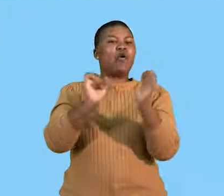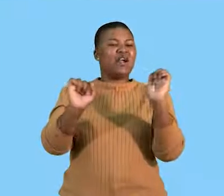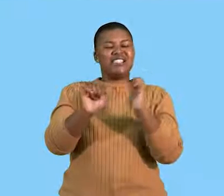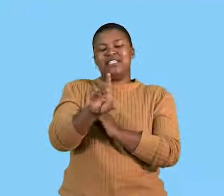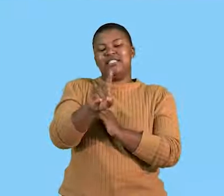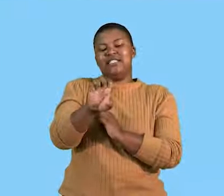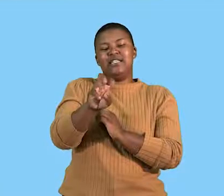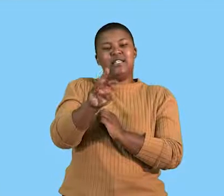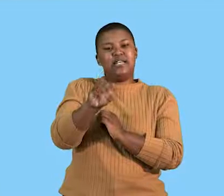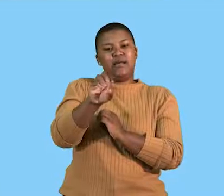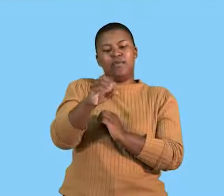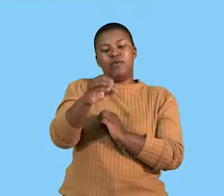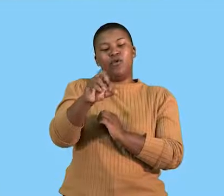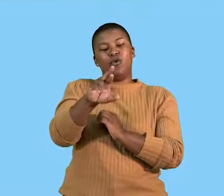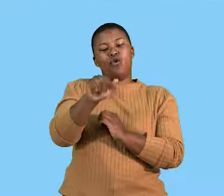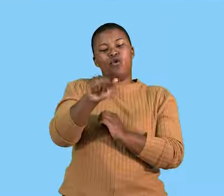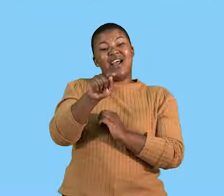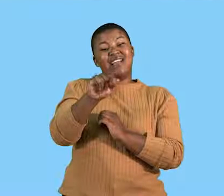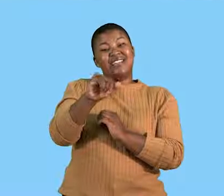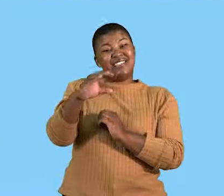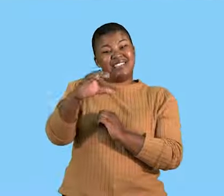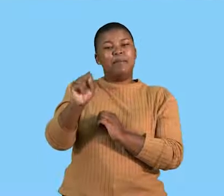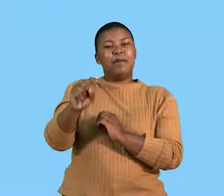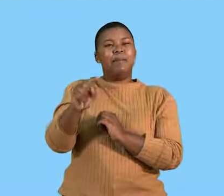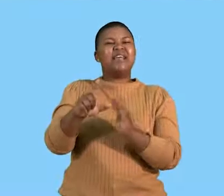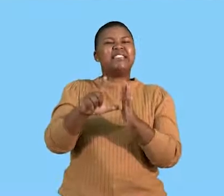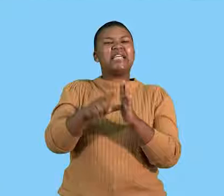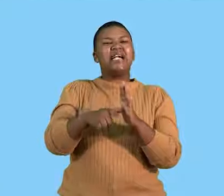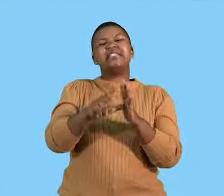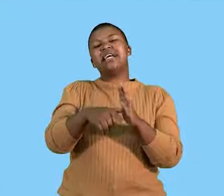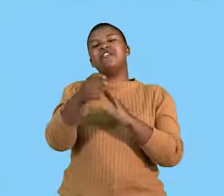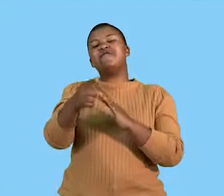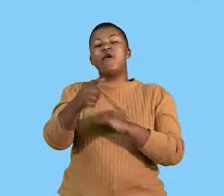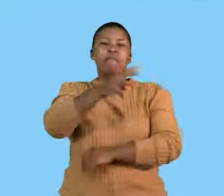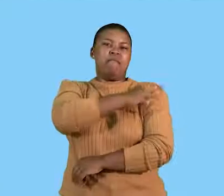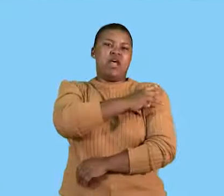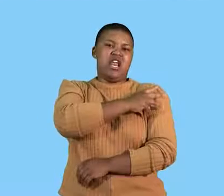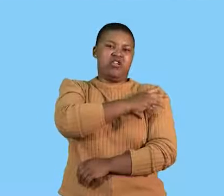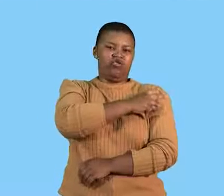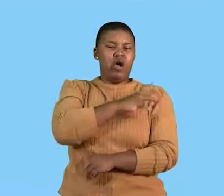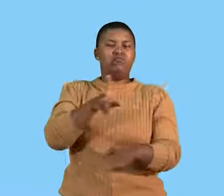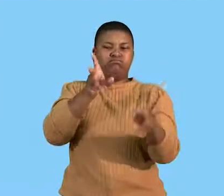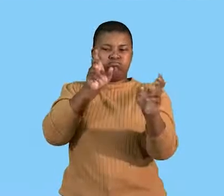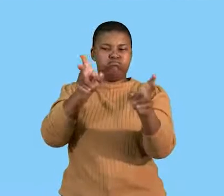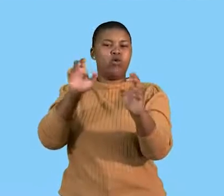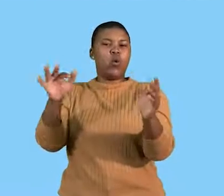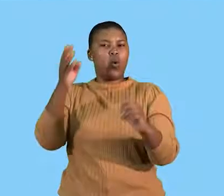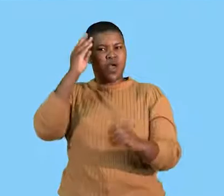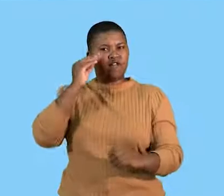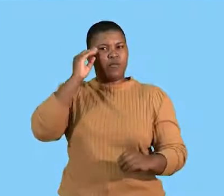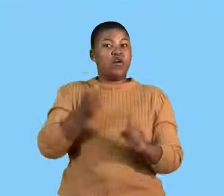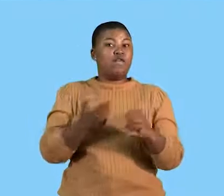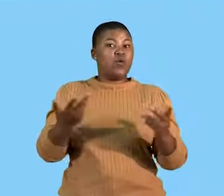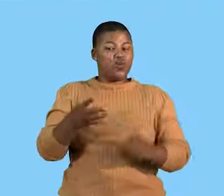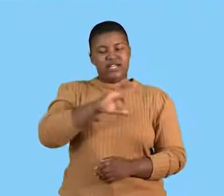leadership style, just for some interesting fact, is the style where managers get the opinion or